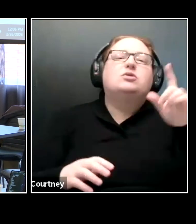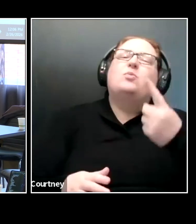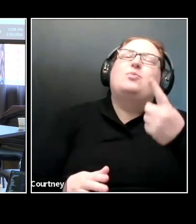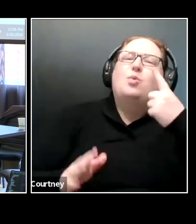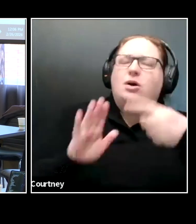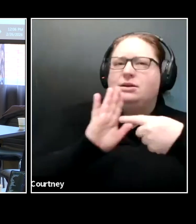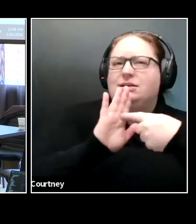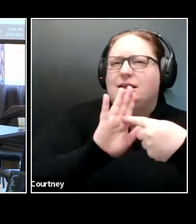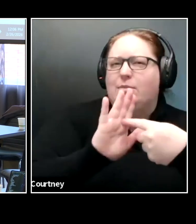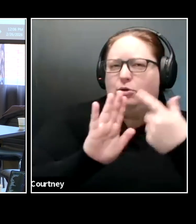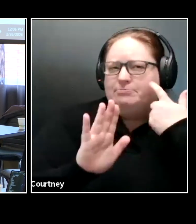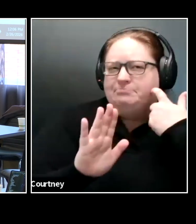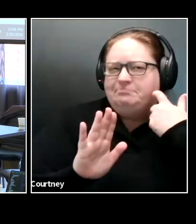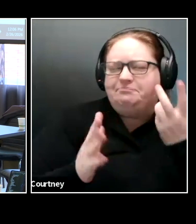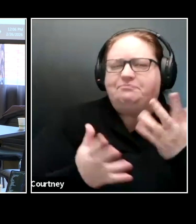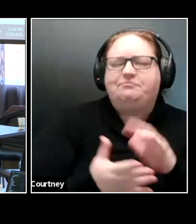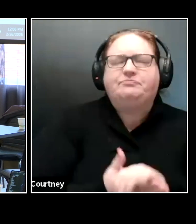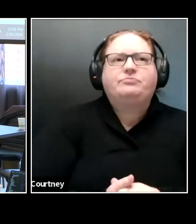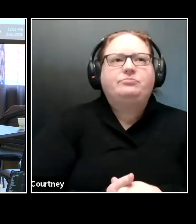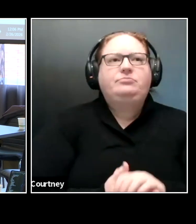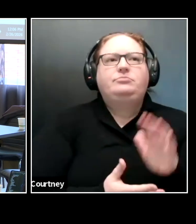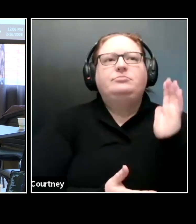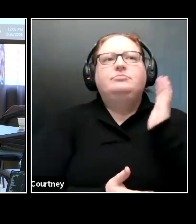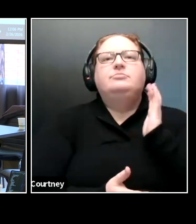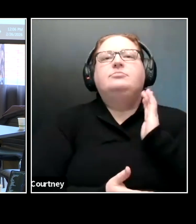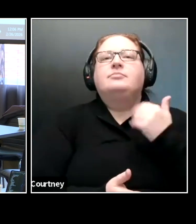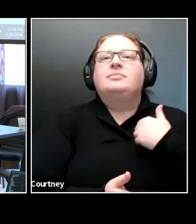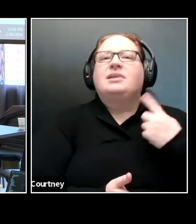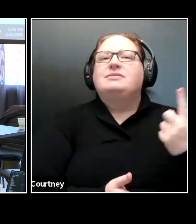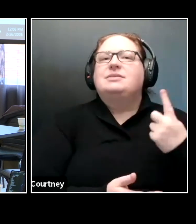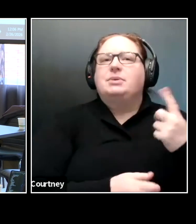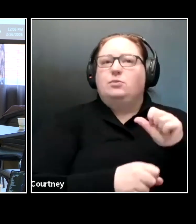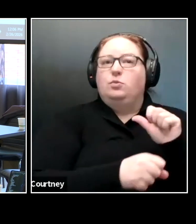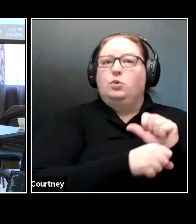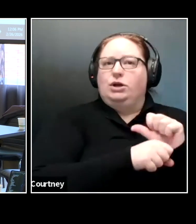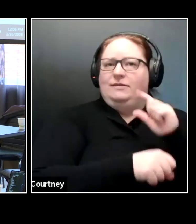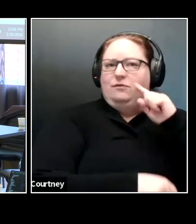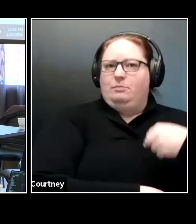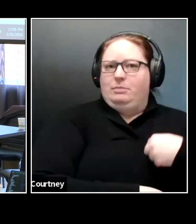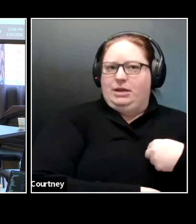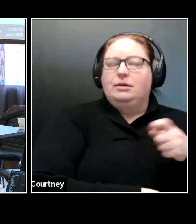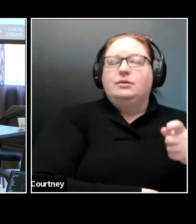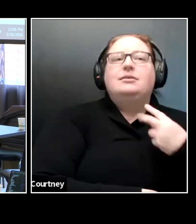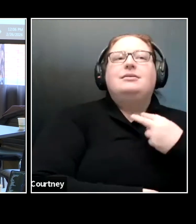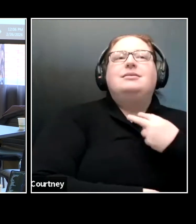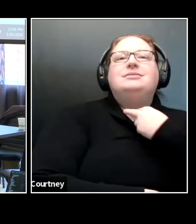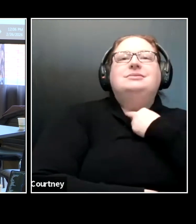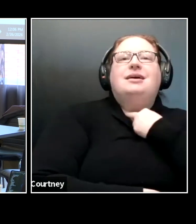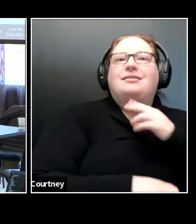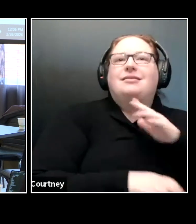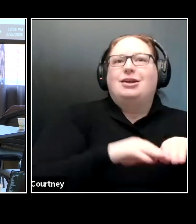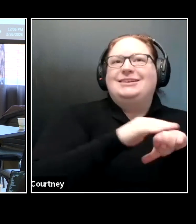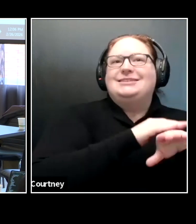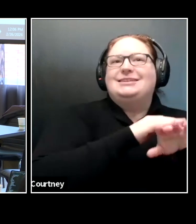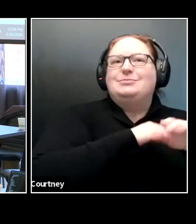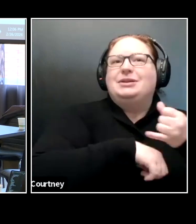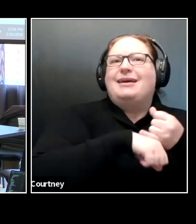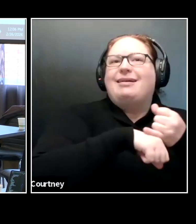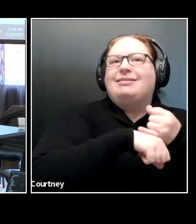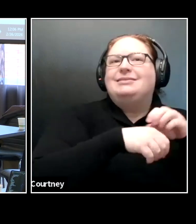recently gave, I used to have somebody who was working for me and got stuck on an accessibility island in